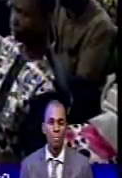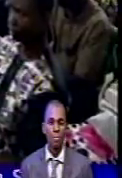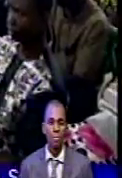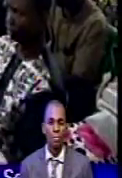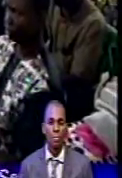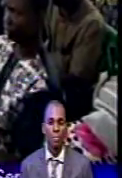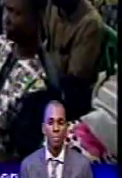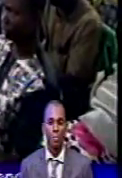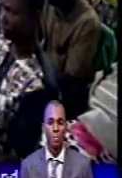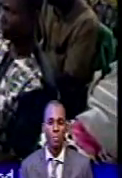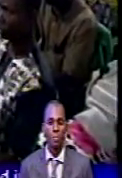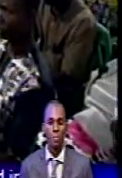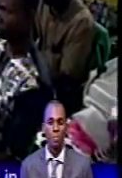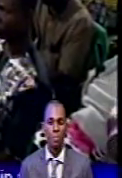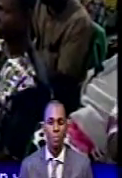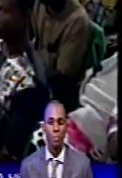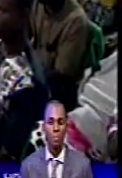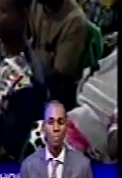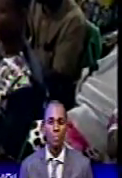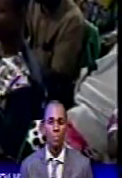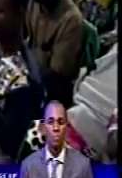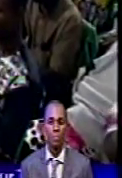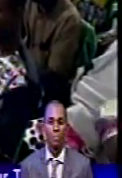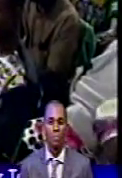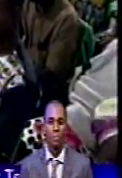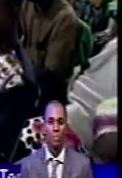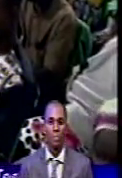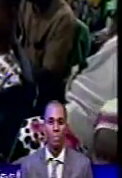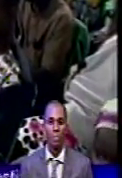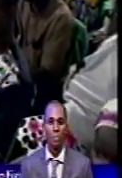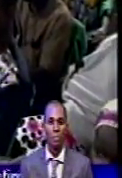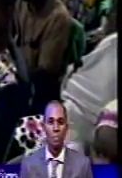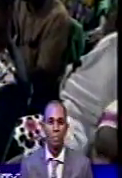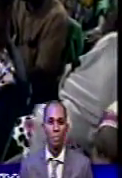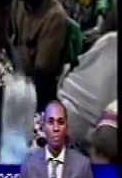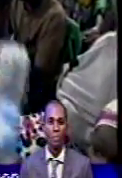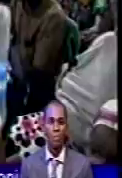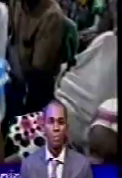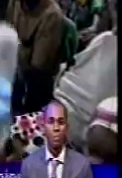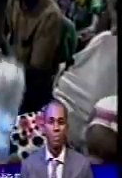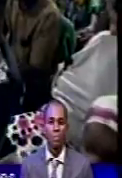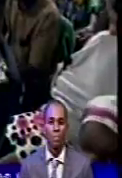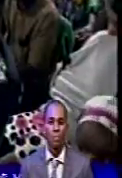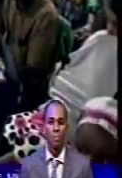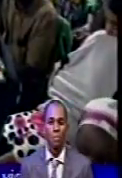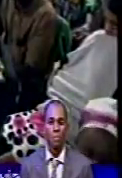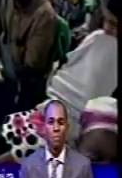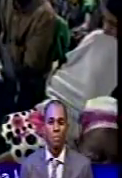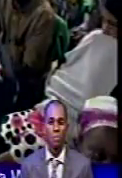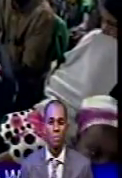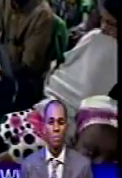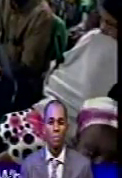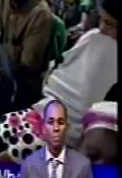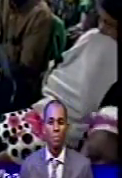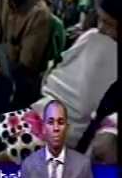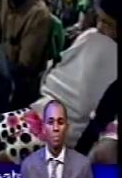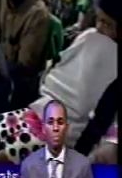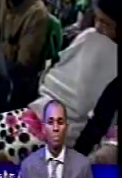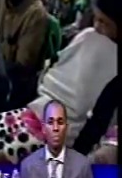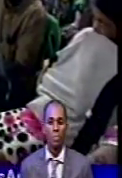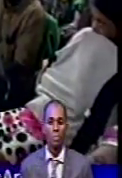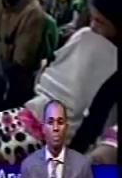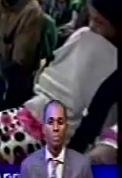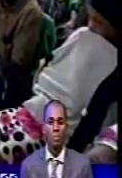to all the testimonies. The church prayed and believed God for his release during the program. It